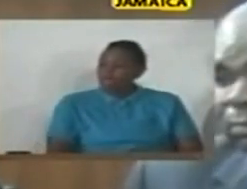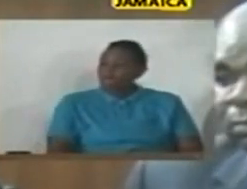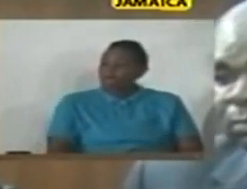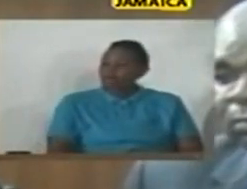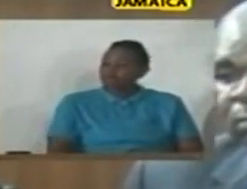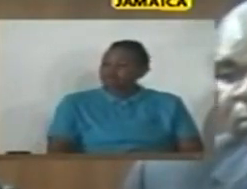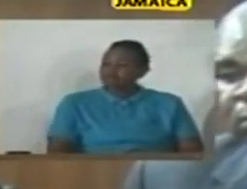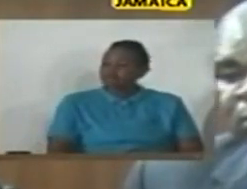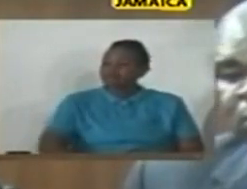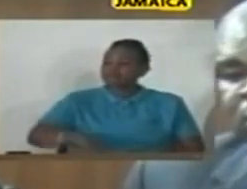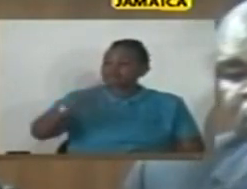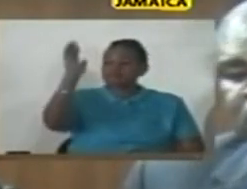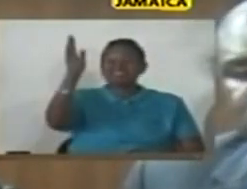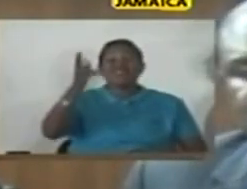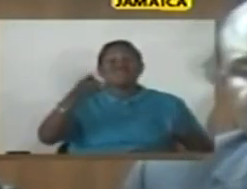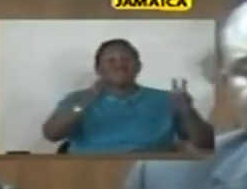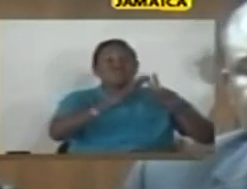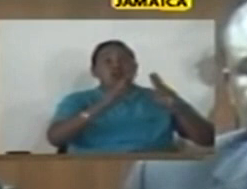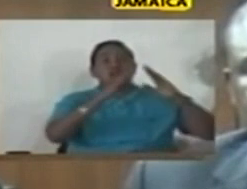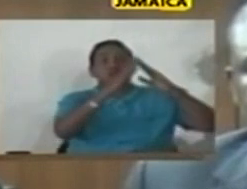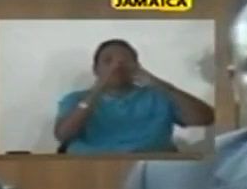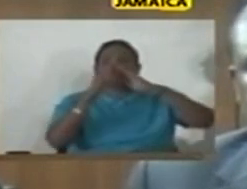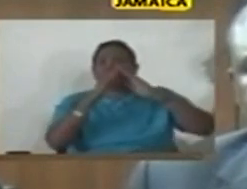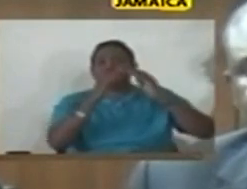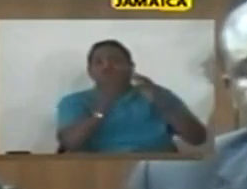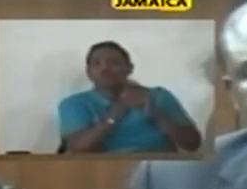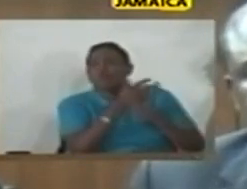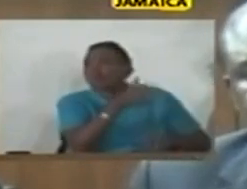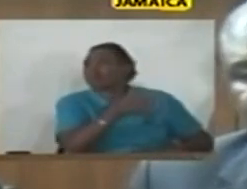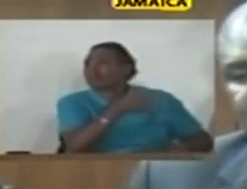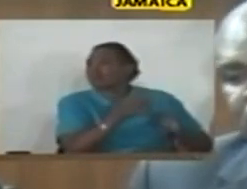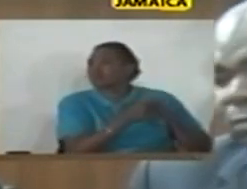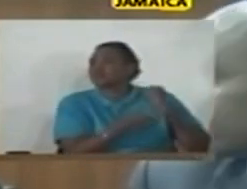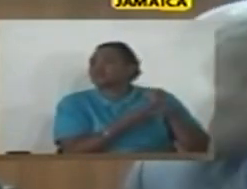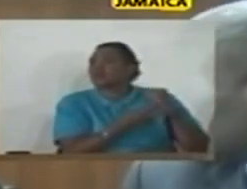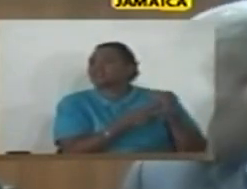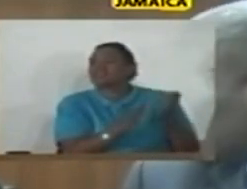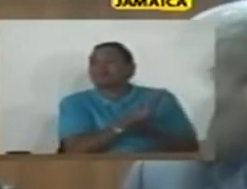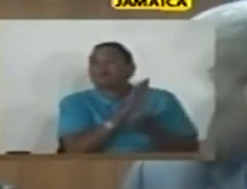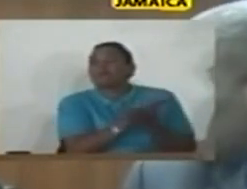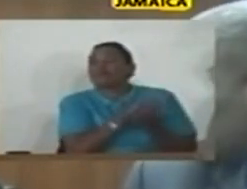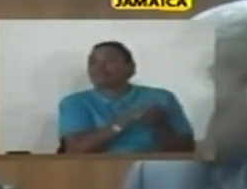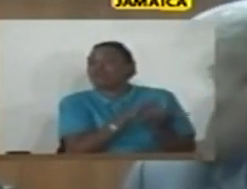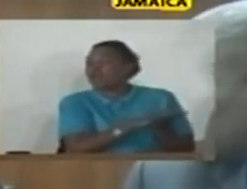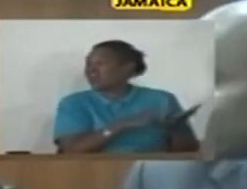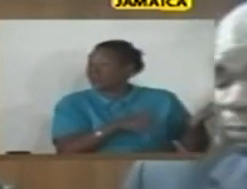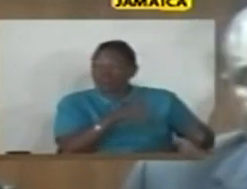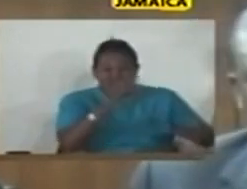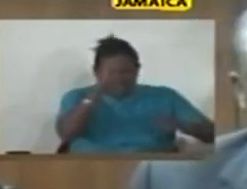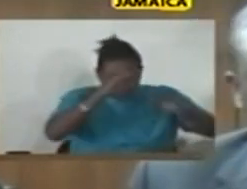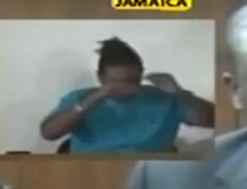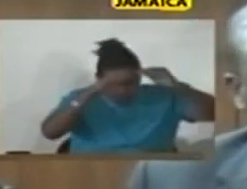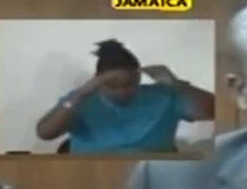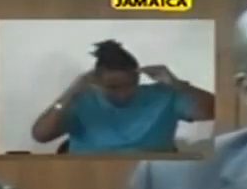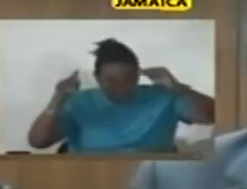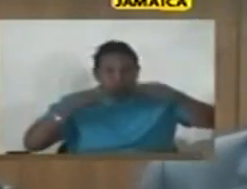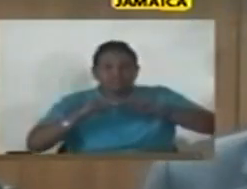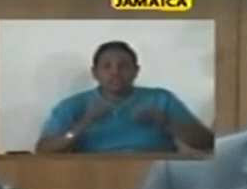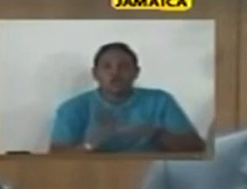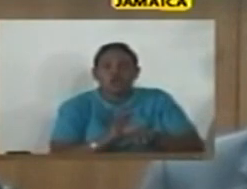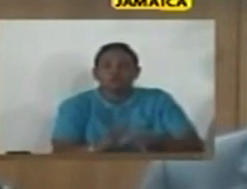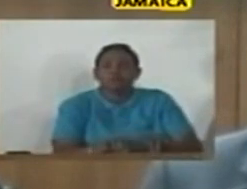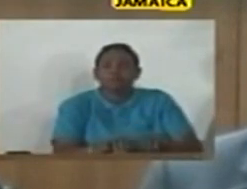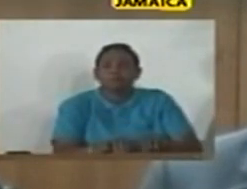Speaker, valuable real estate is taken up with the storage of paper records. We began the digitization process